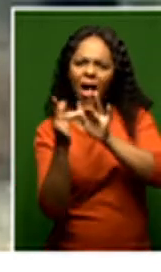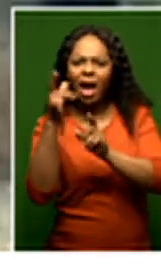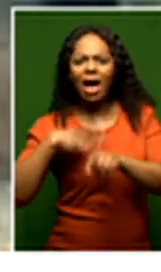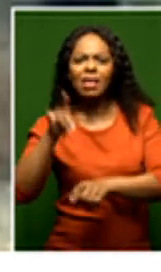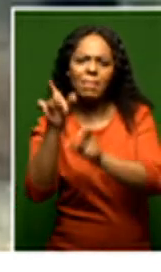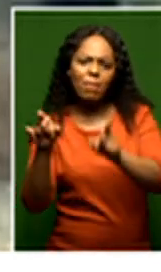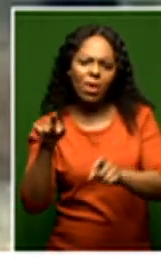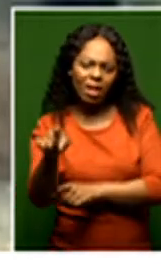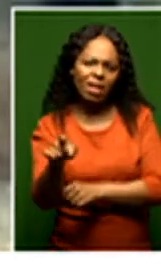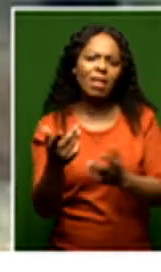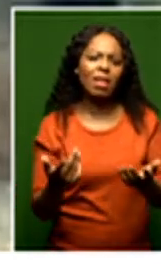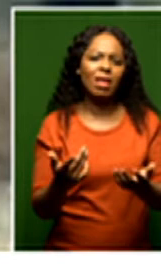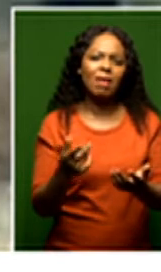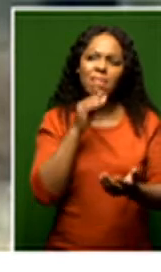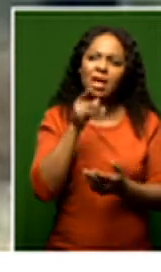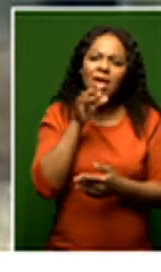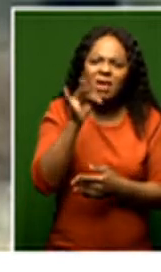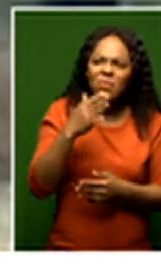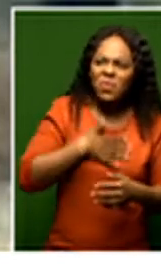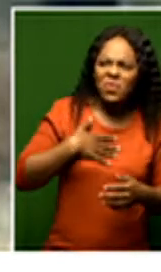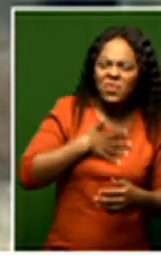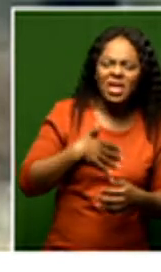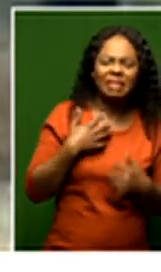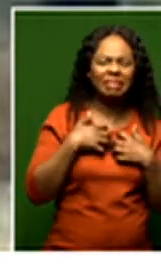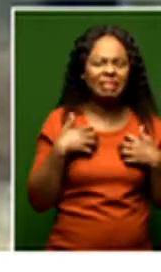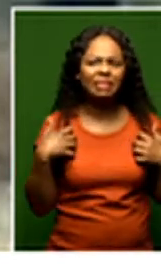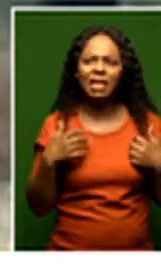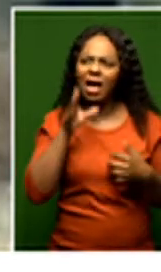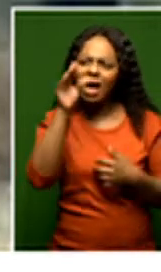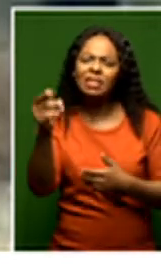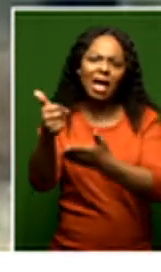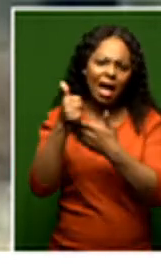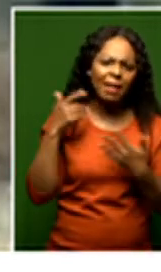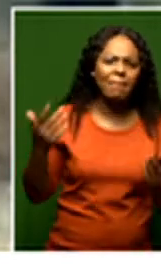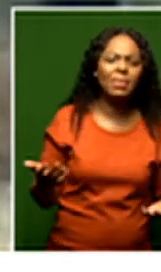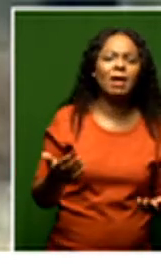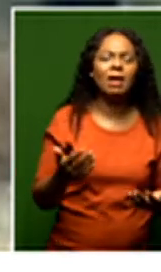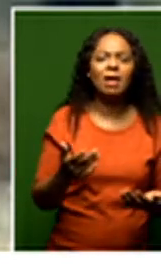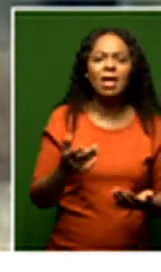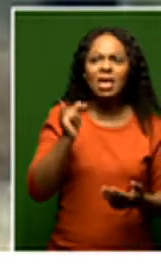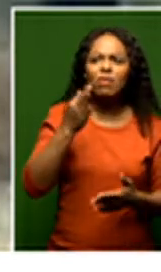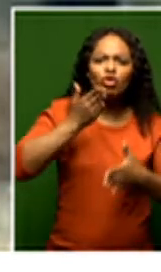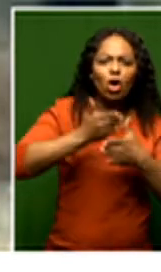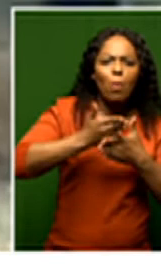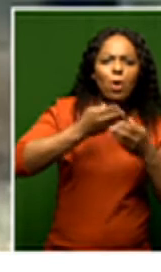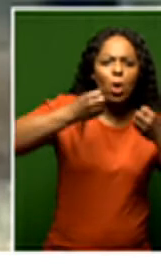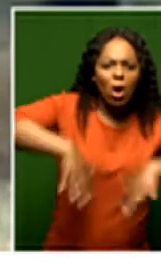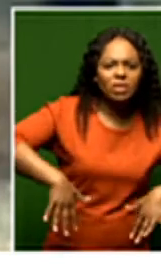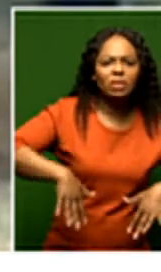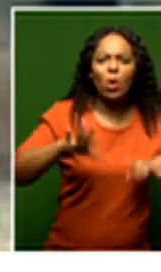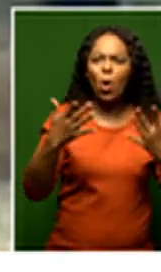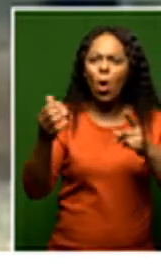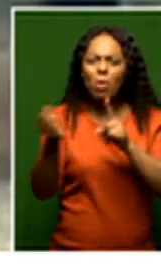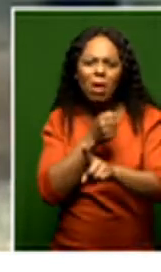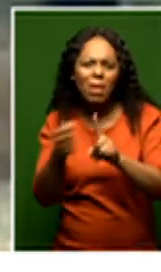it's important to ask for help. If you're really struggling, if you've lost your job, if you're in a situation at home where domestic violence